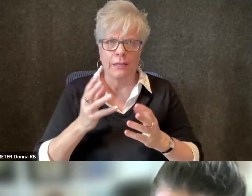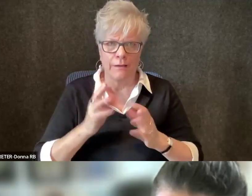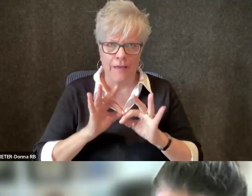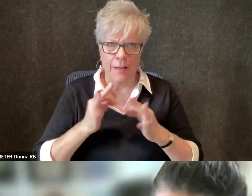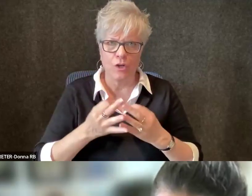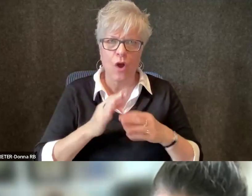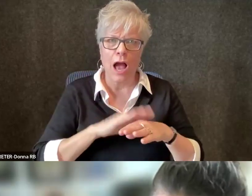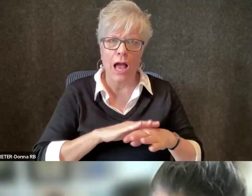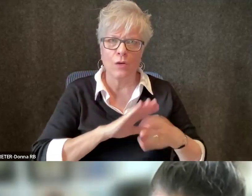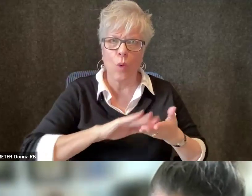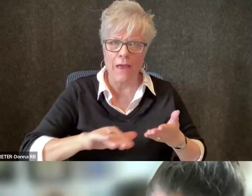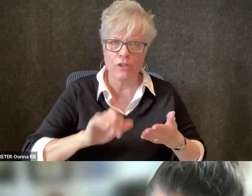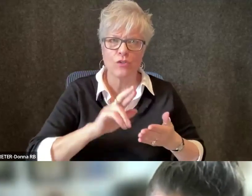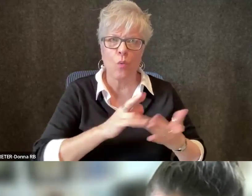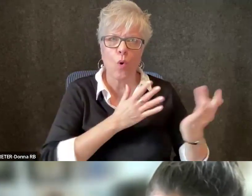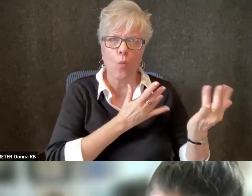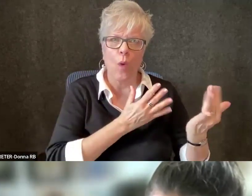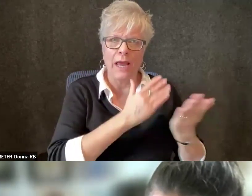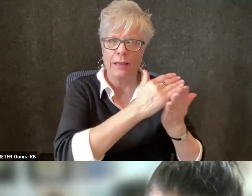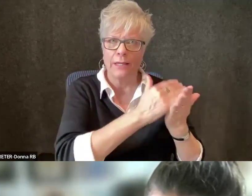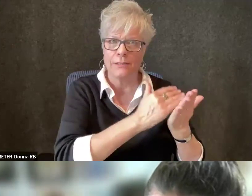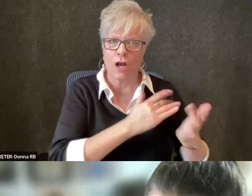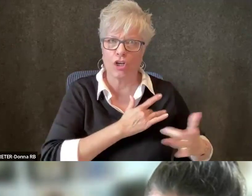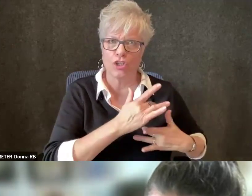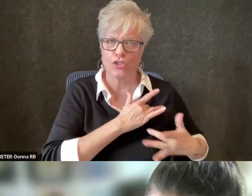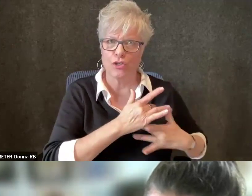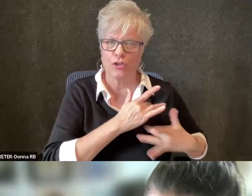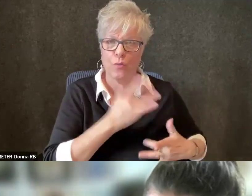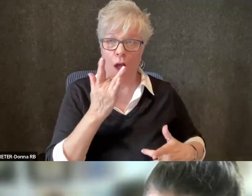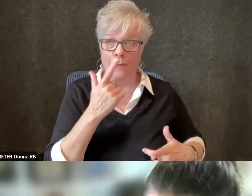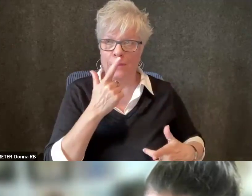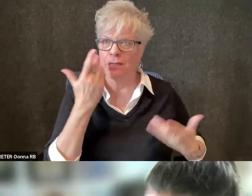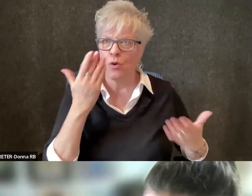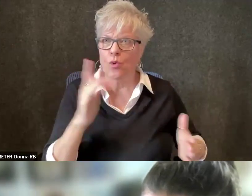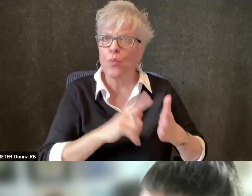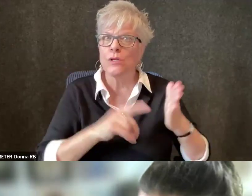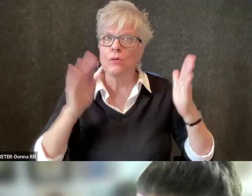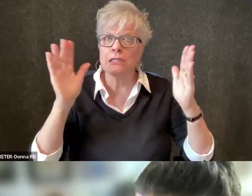lists are pretty concerned, just maybe not knowing really what to expect.